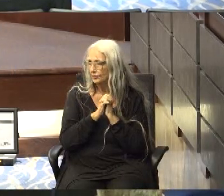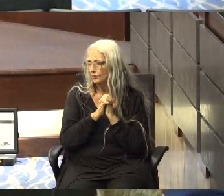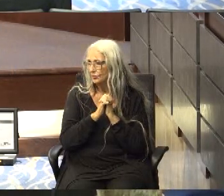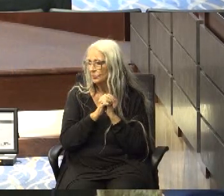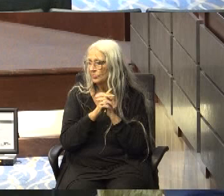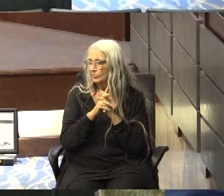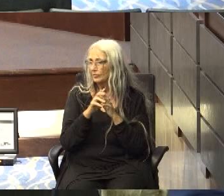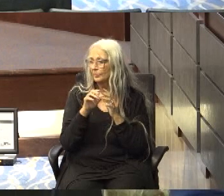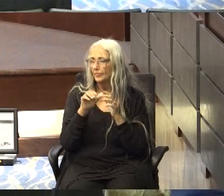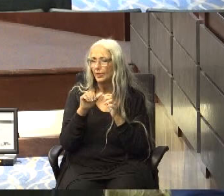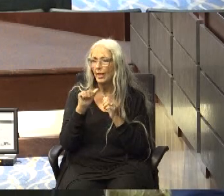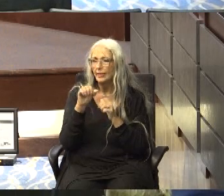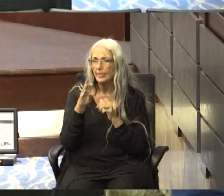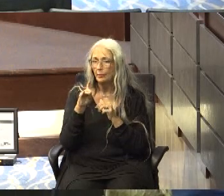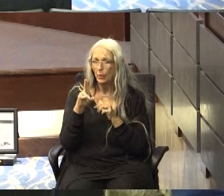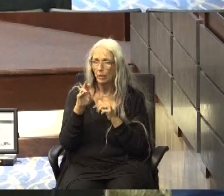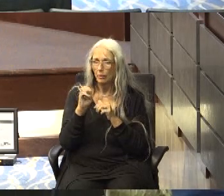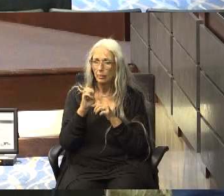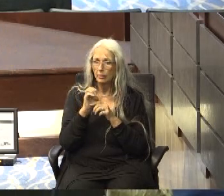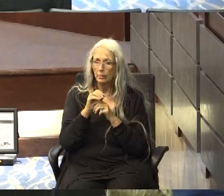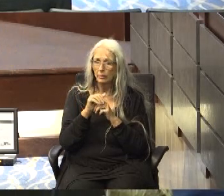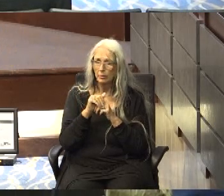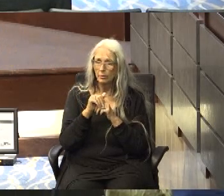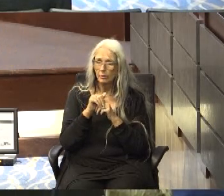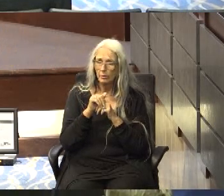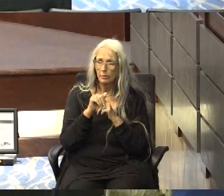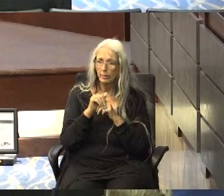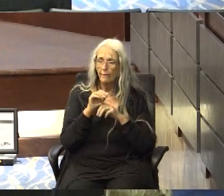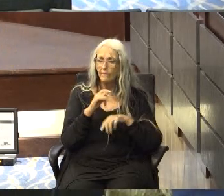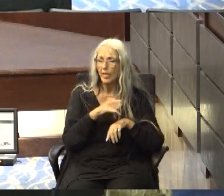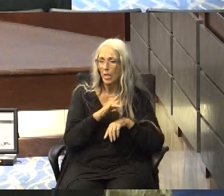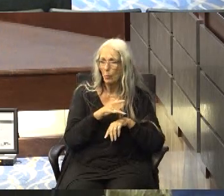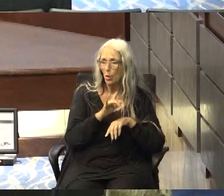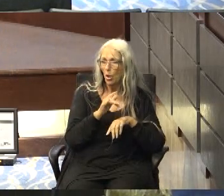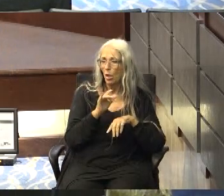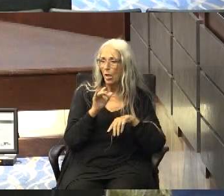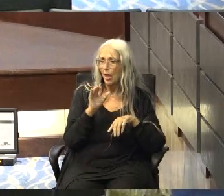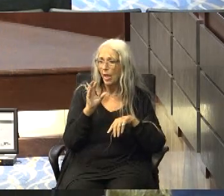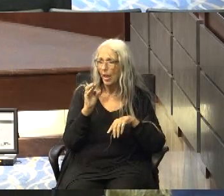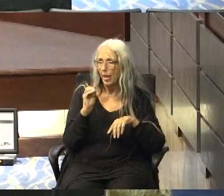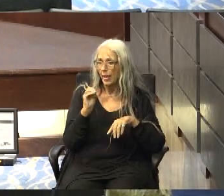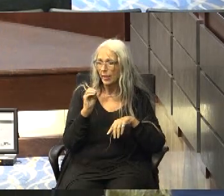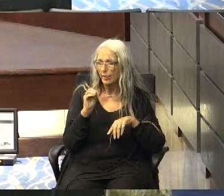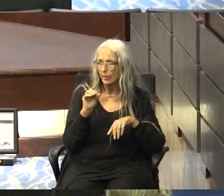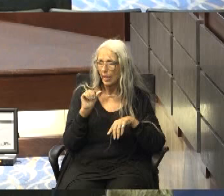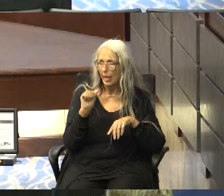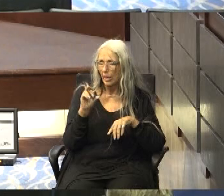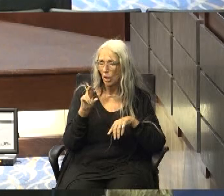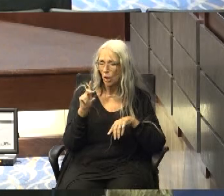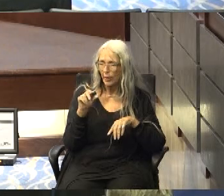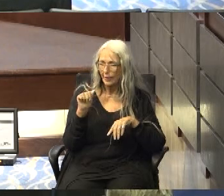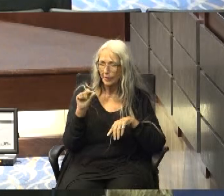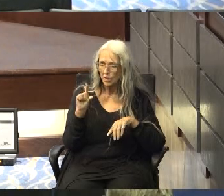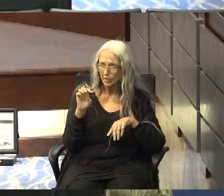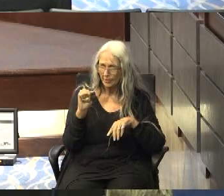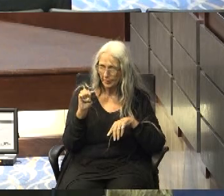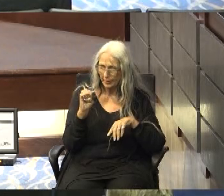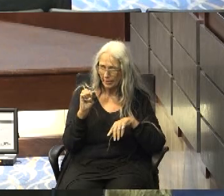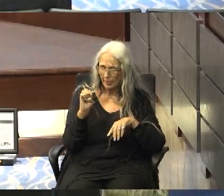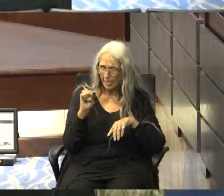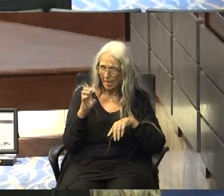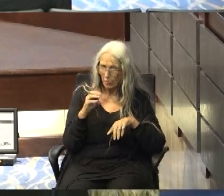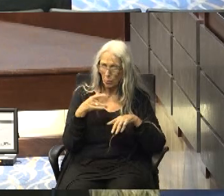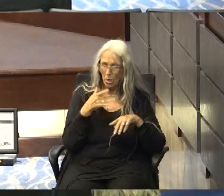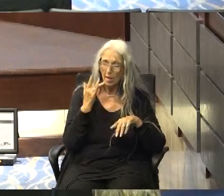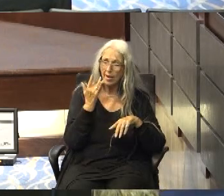you can assemble, and a big part of it is assemblage of available acreage. And we're lucky in Waco